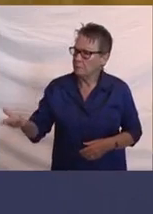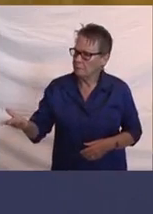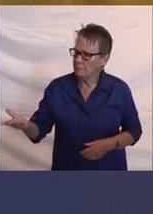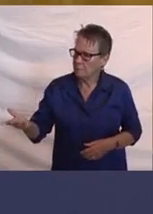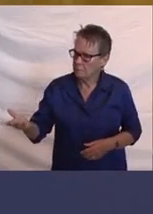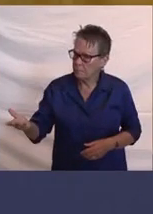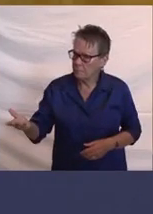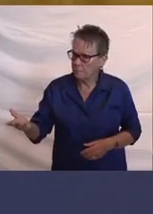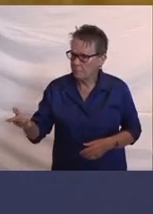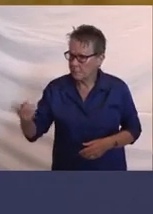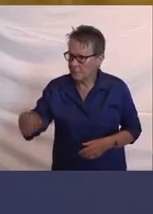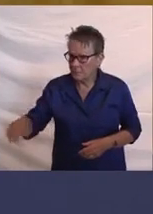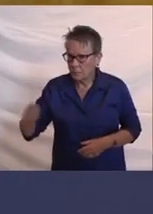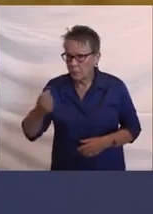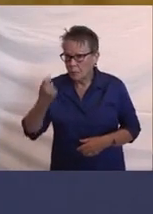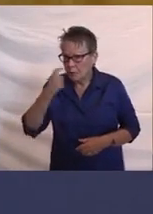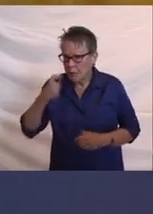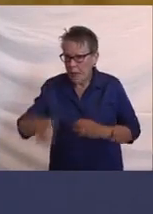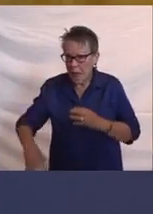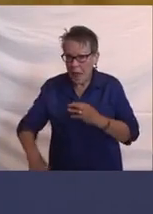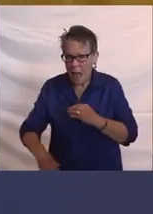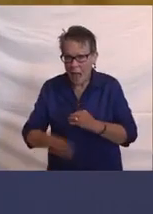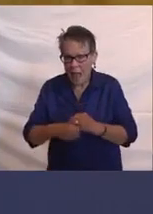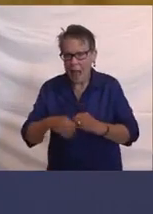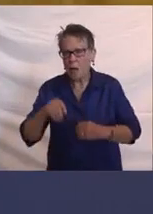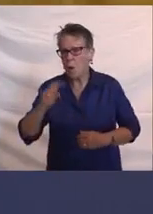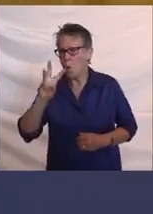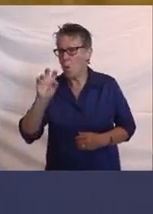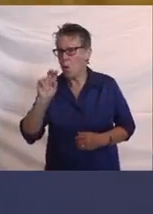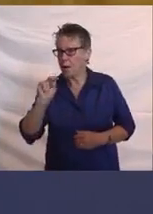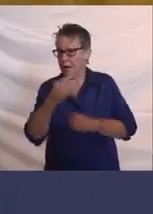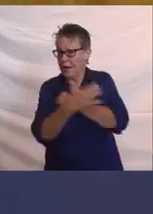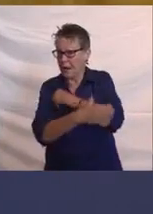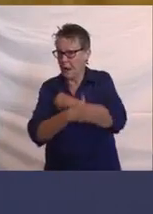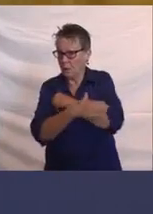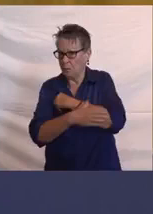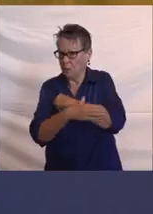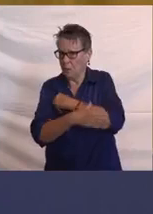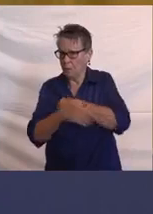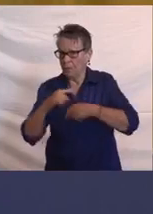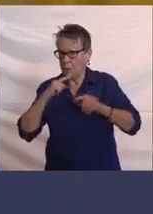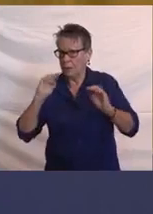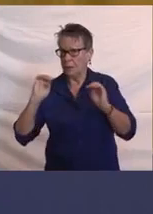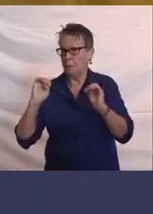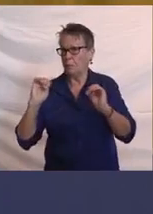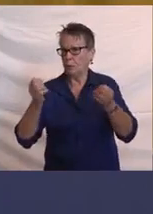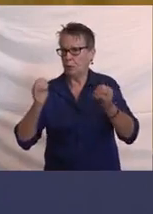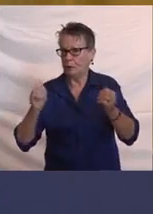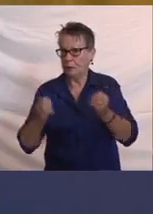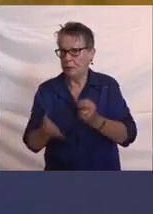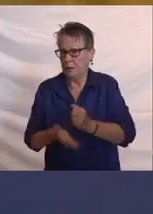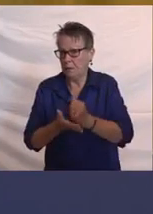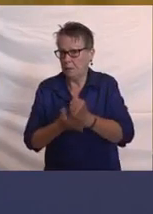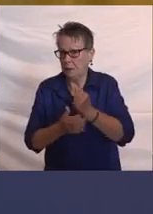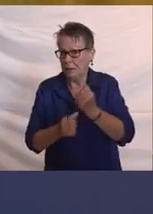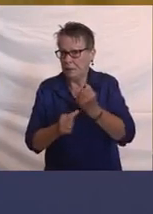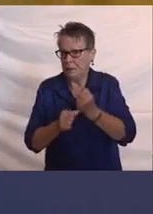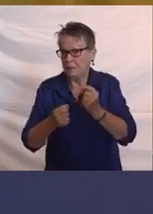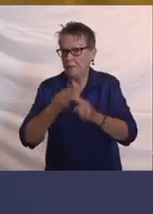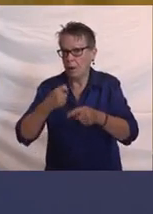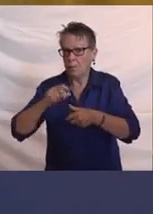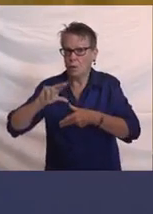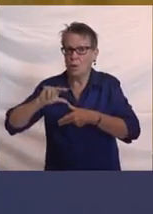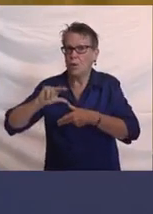get more counties. We're up to 12. So that's a good development inside of this tragedy. Any more